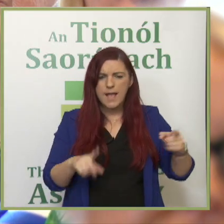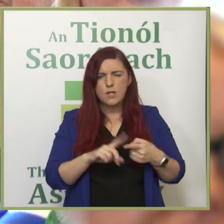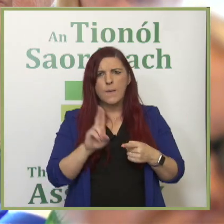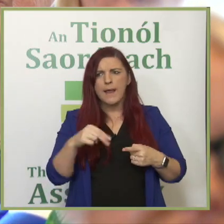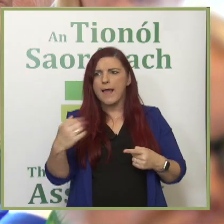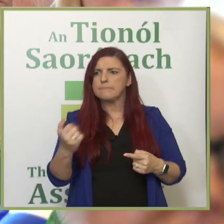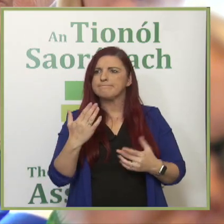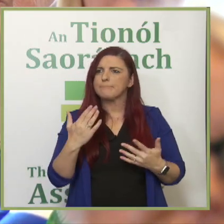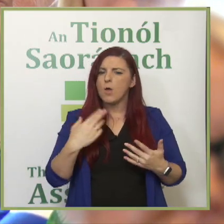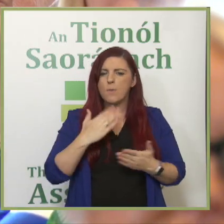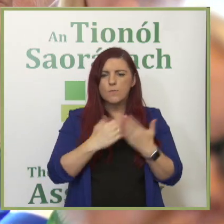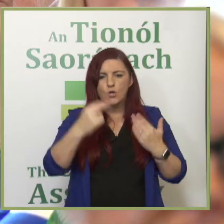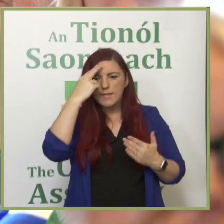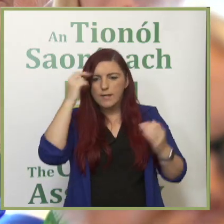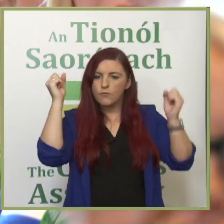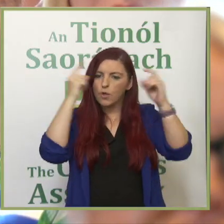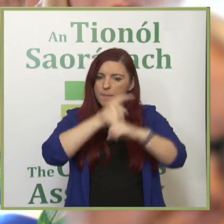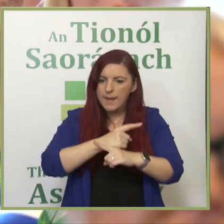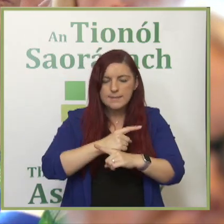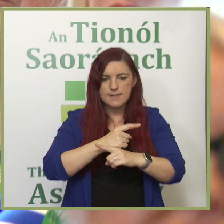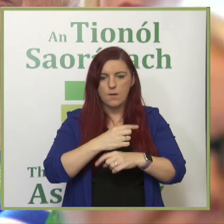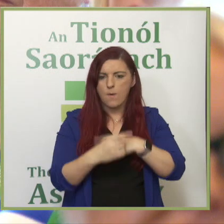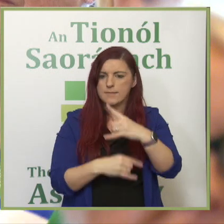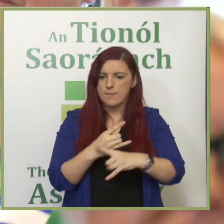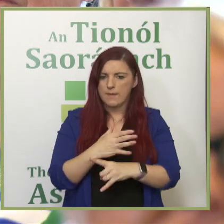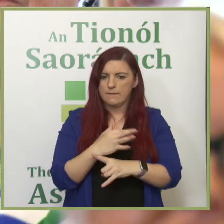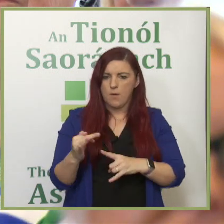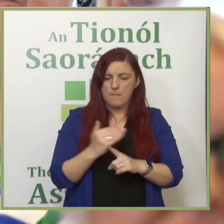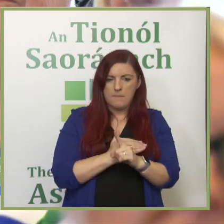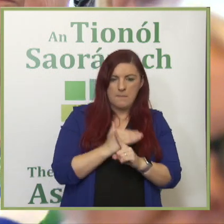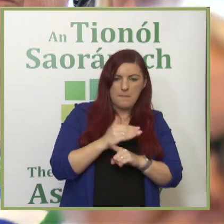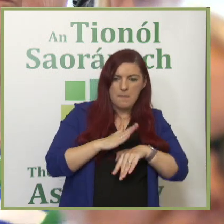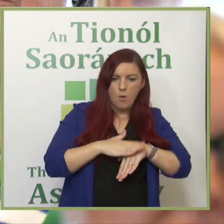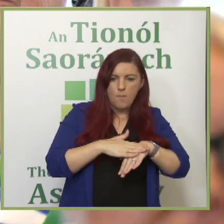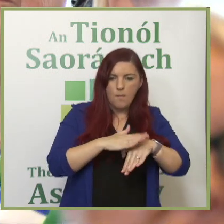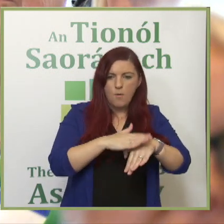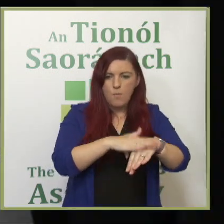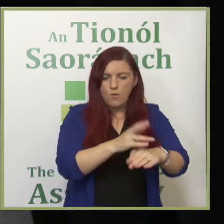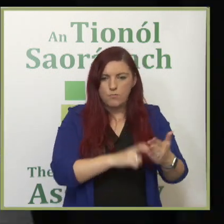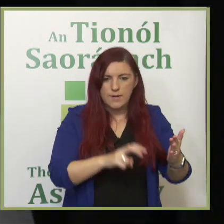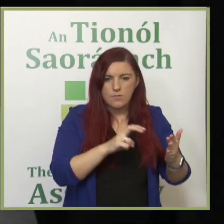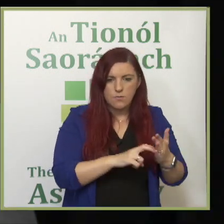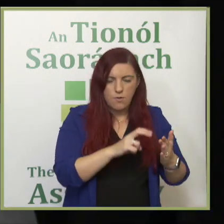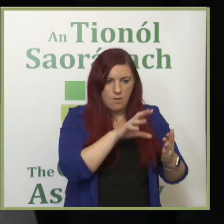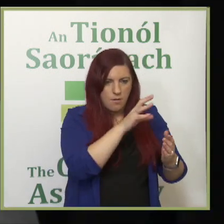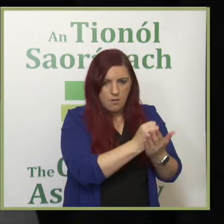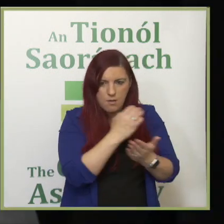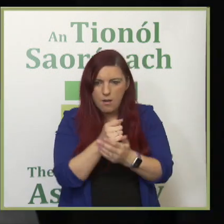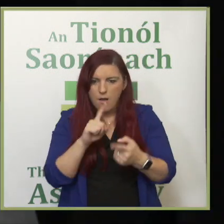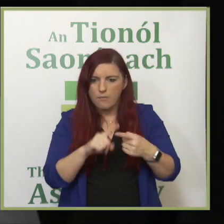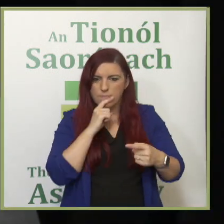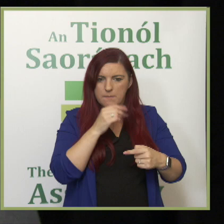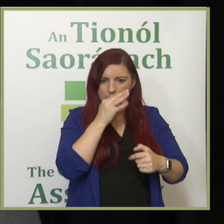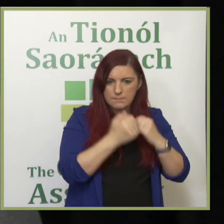the complexity of what's appearing from the increased registrations of cannabis plant varieties, product